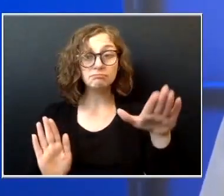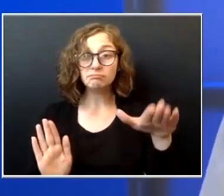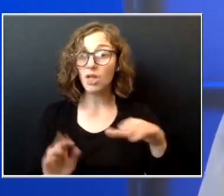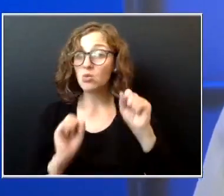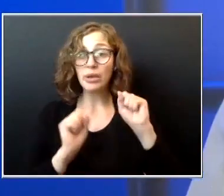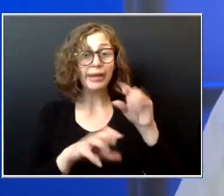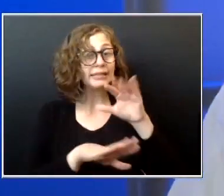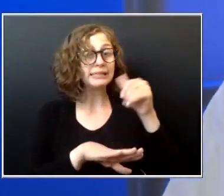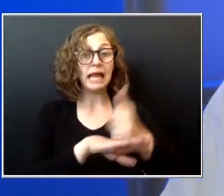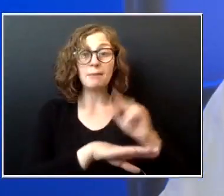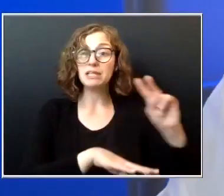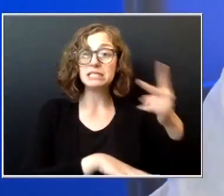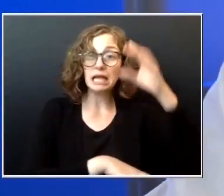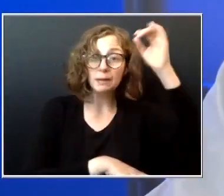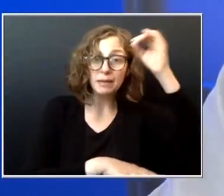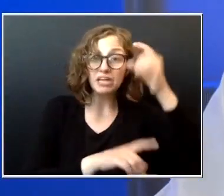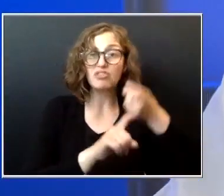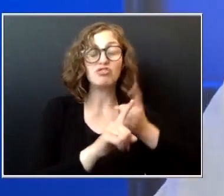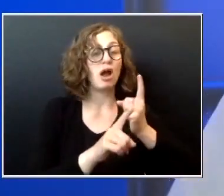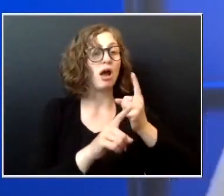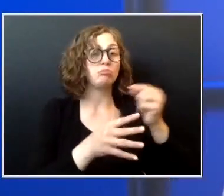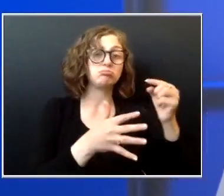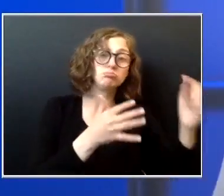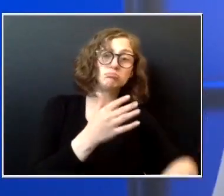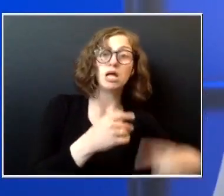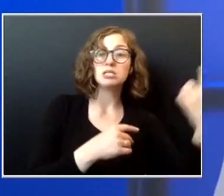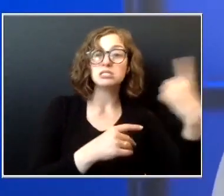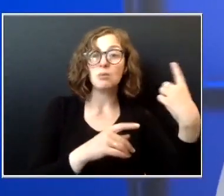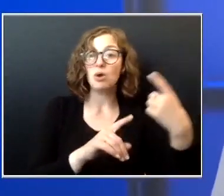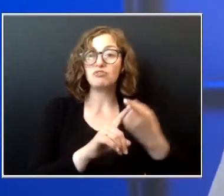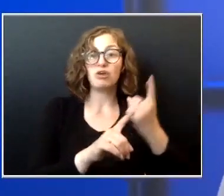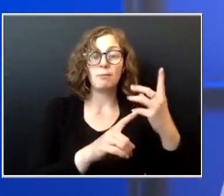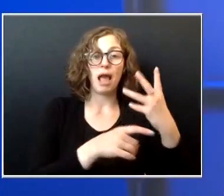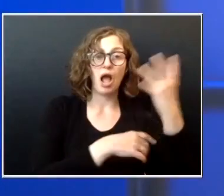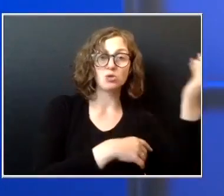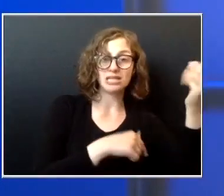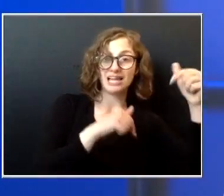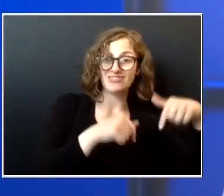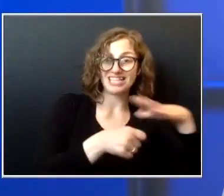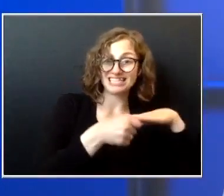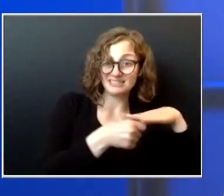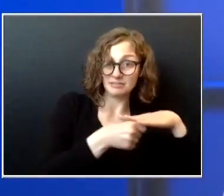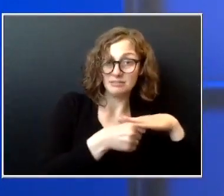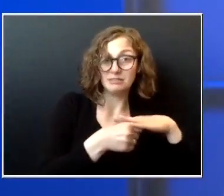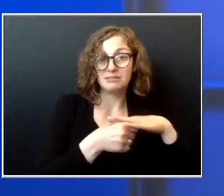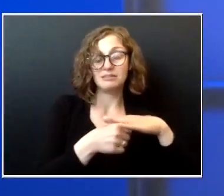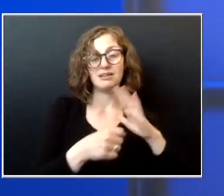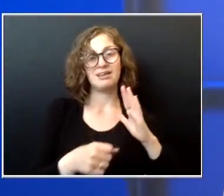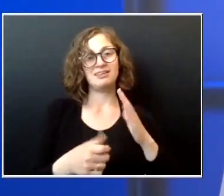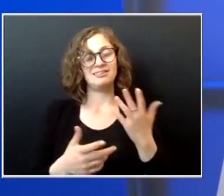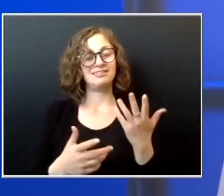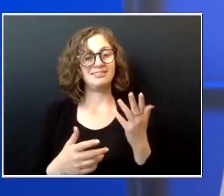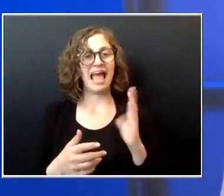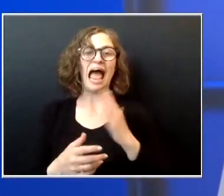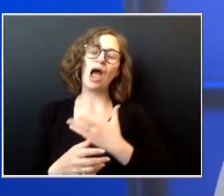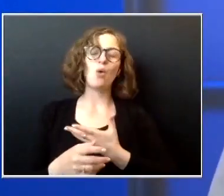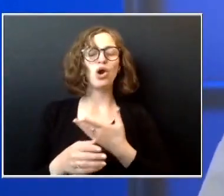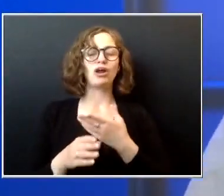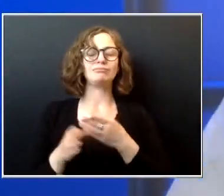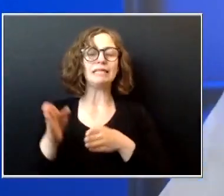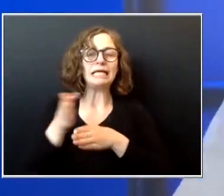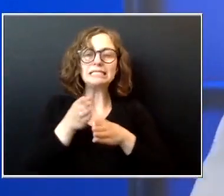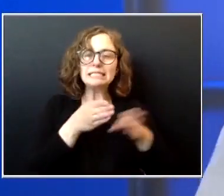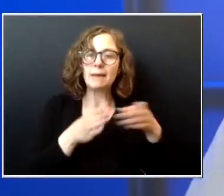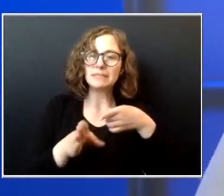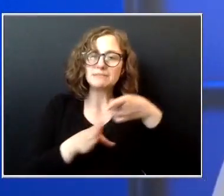opinion from, somebody outside of this realm. We live in a small world in our subspecialties that we live in, and